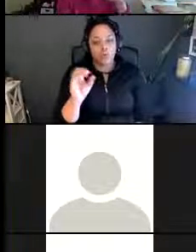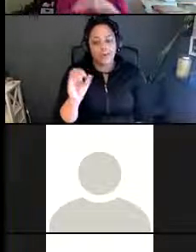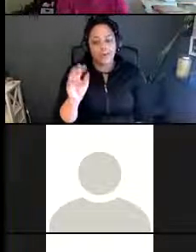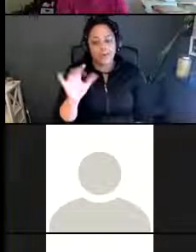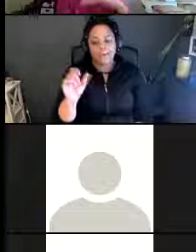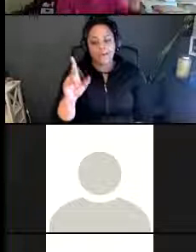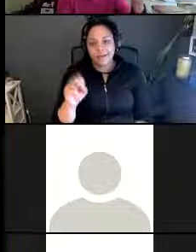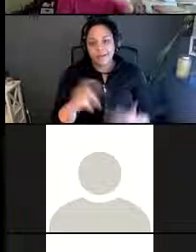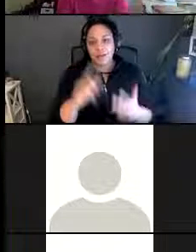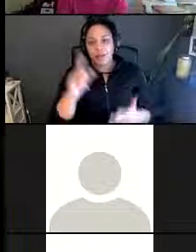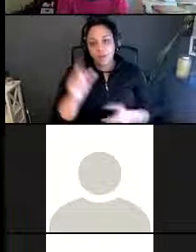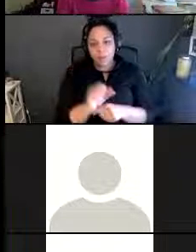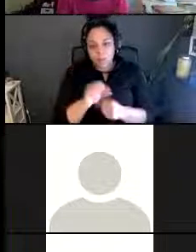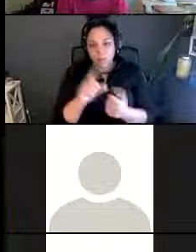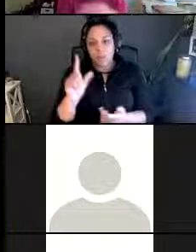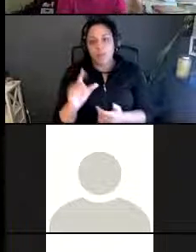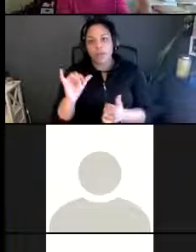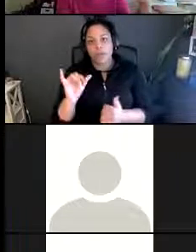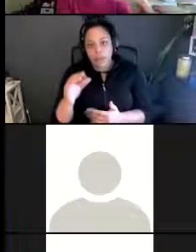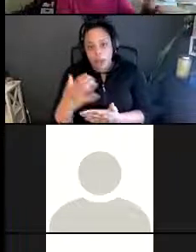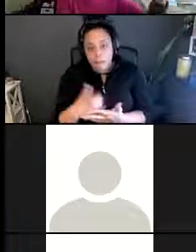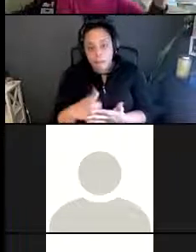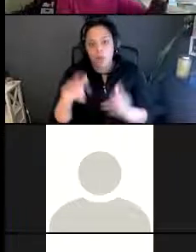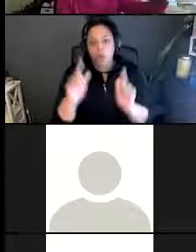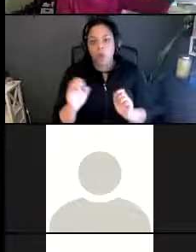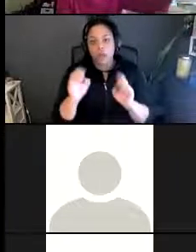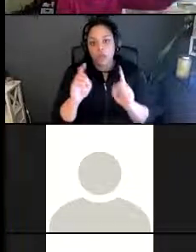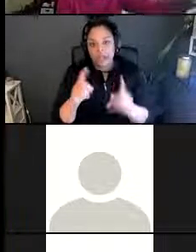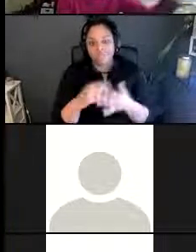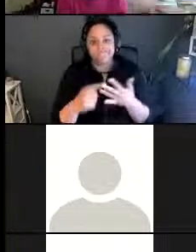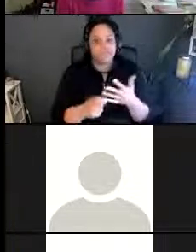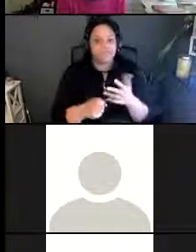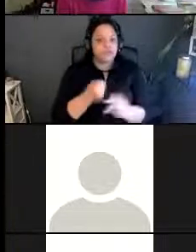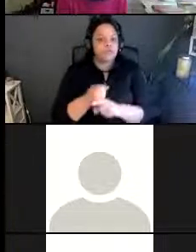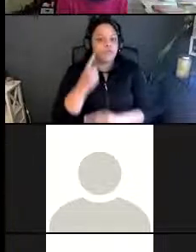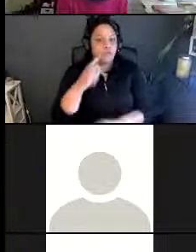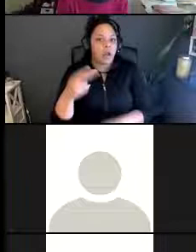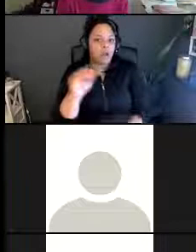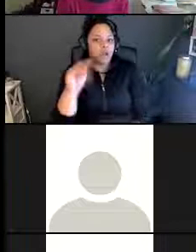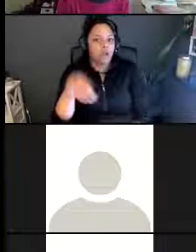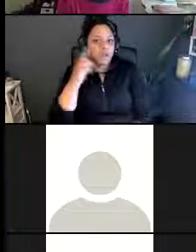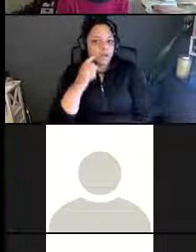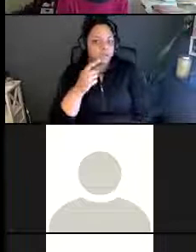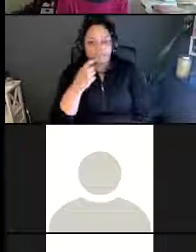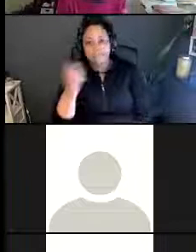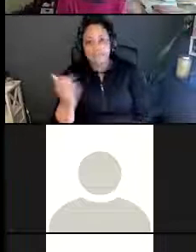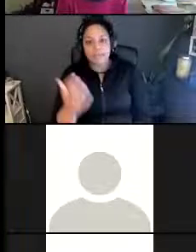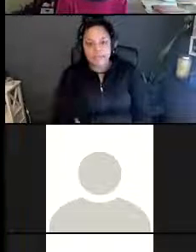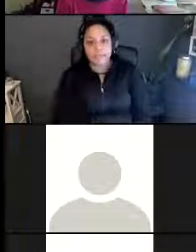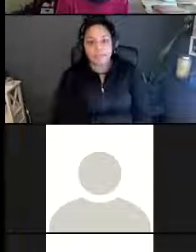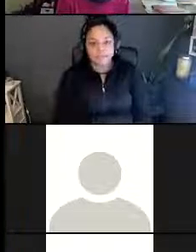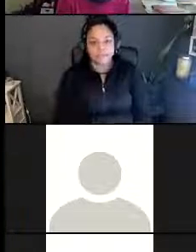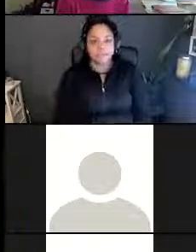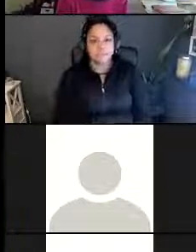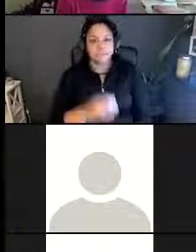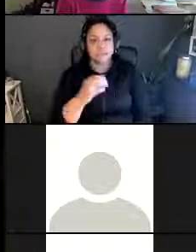employment, lower income, lower education contribute to those who are at higher risk for gambling.